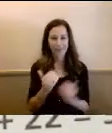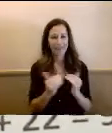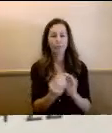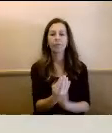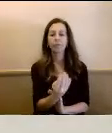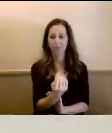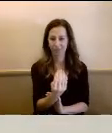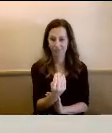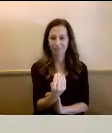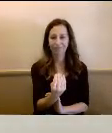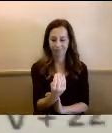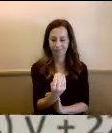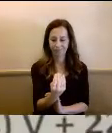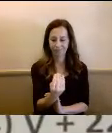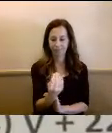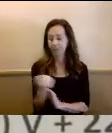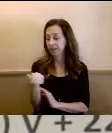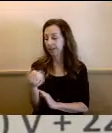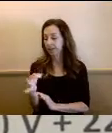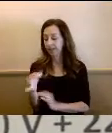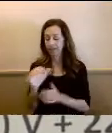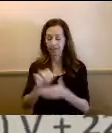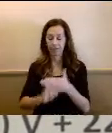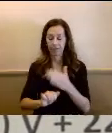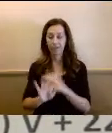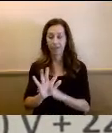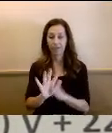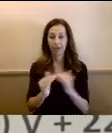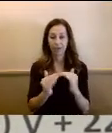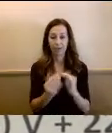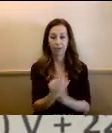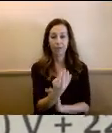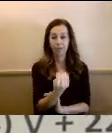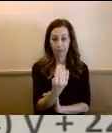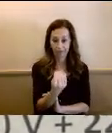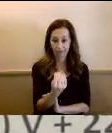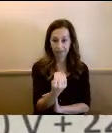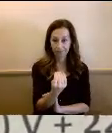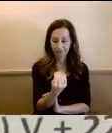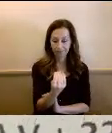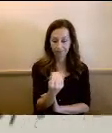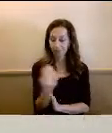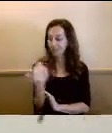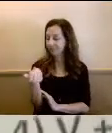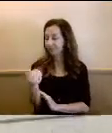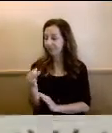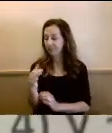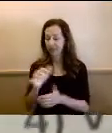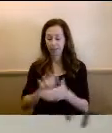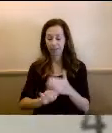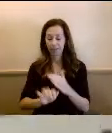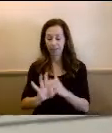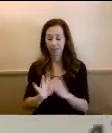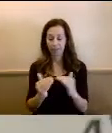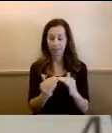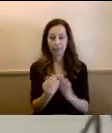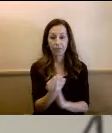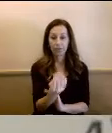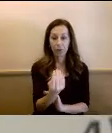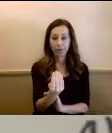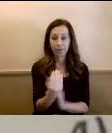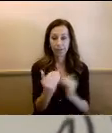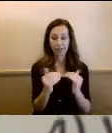Equals 14. 19 minus 5 equals 14. So 19 minus 5 is